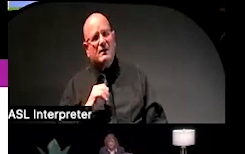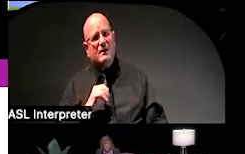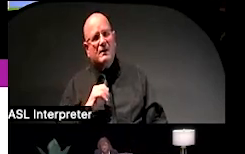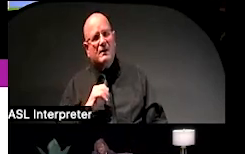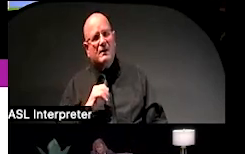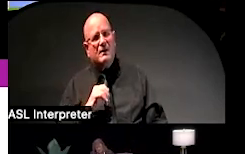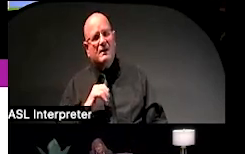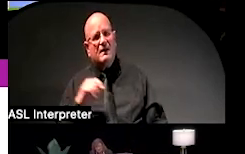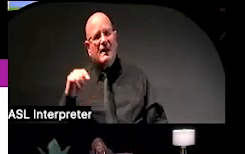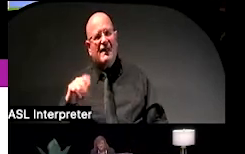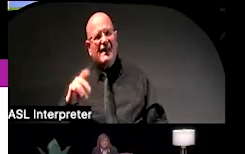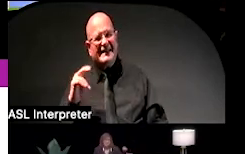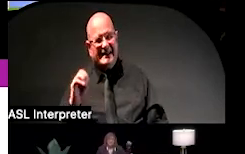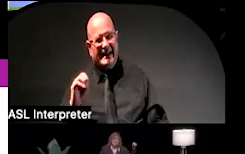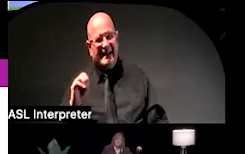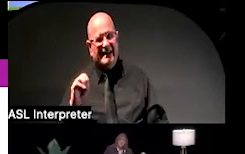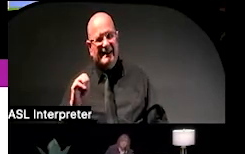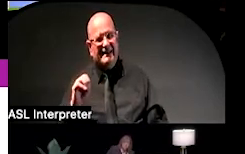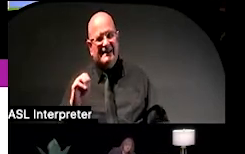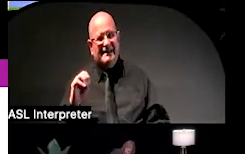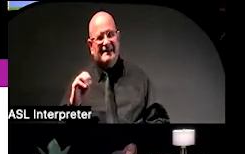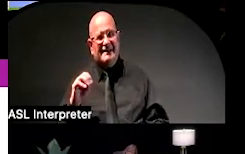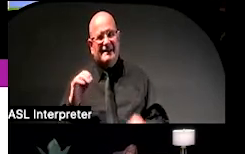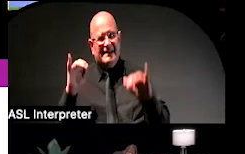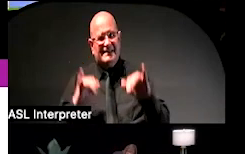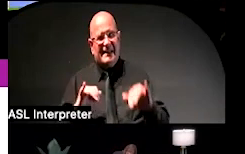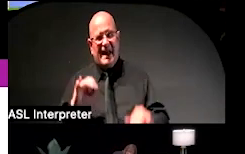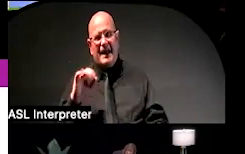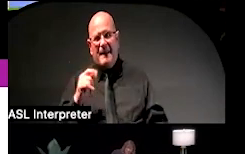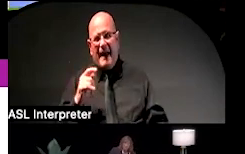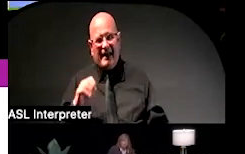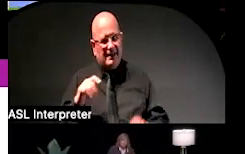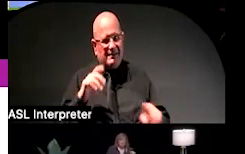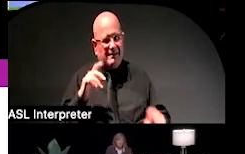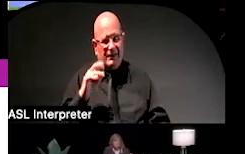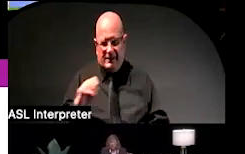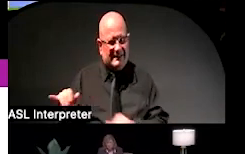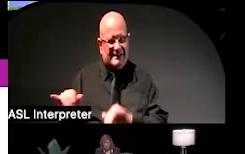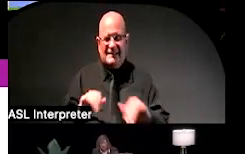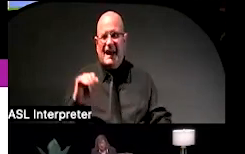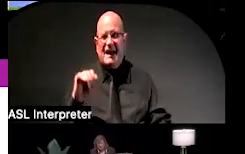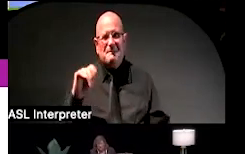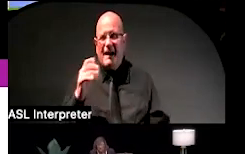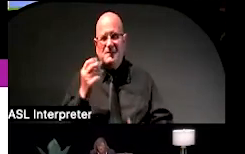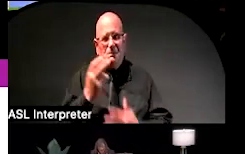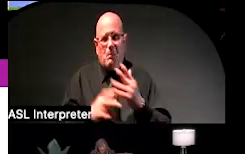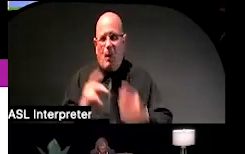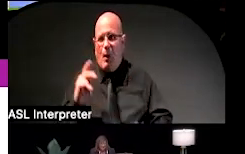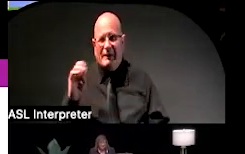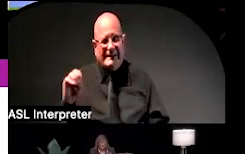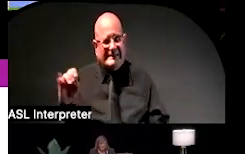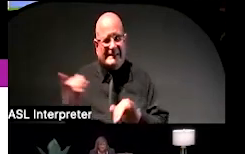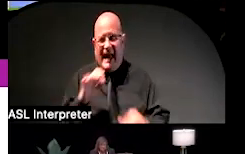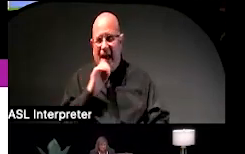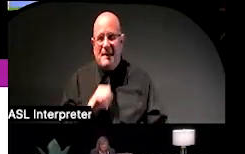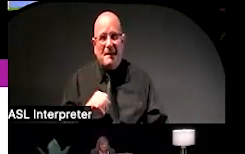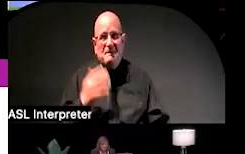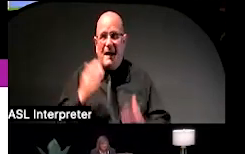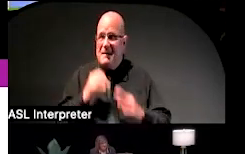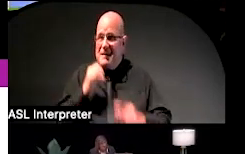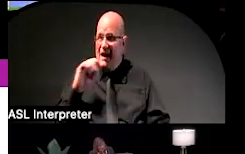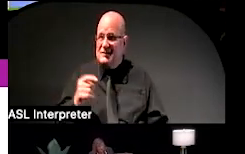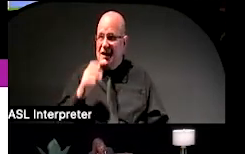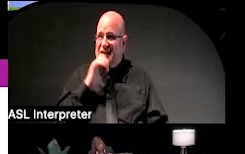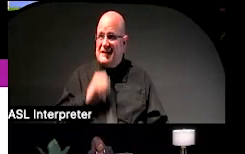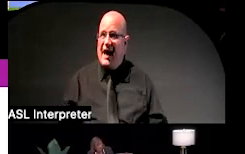doctor? This knee is the same age as this knee. So maybe it's not just about